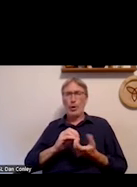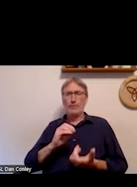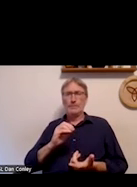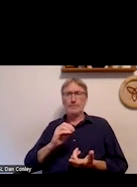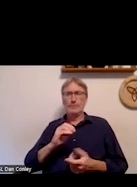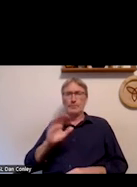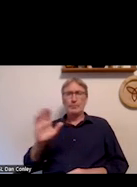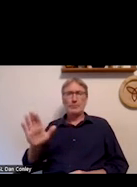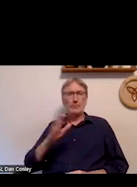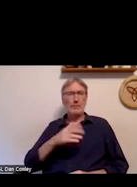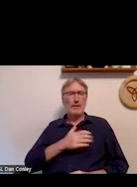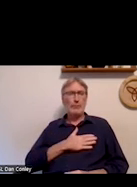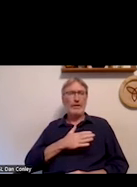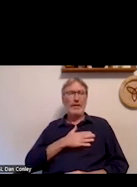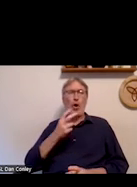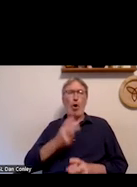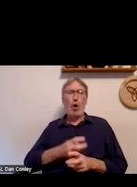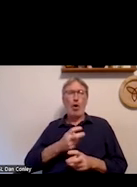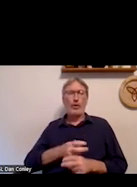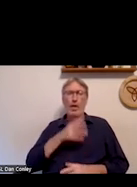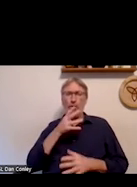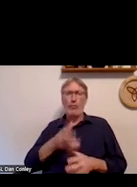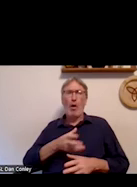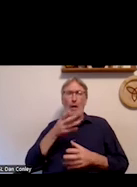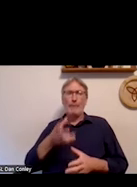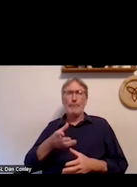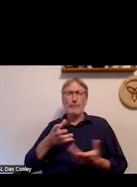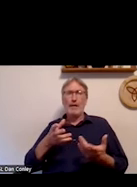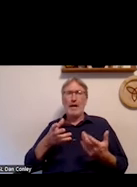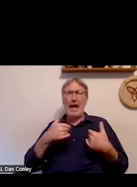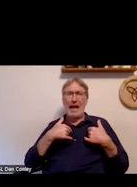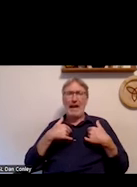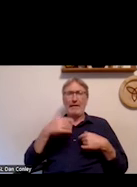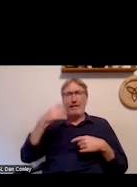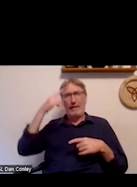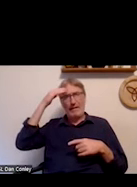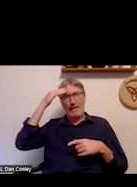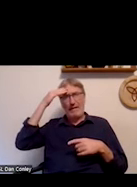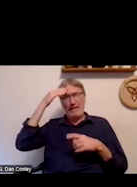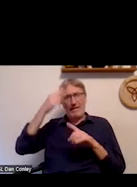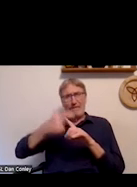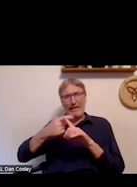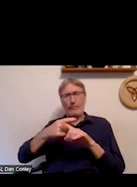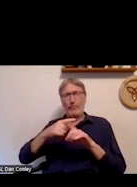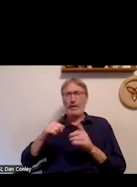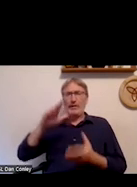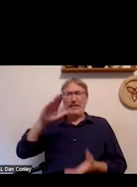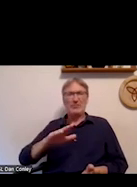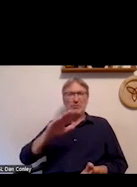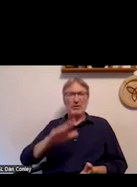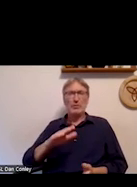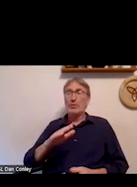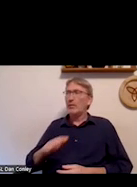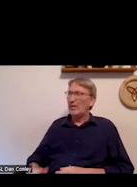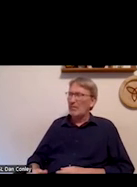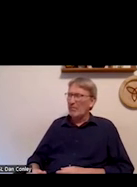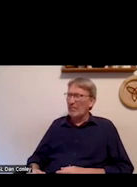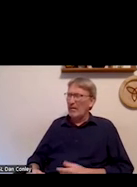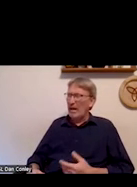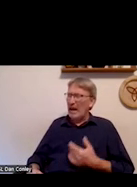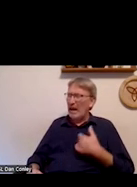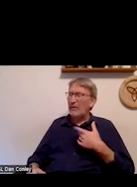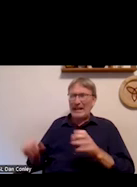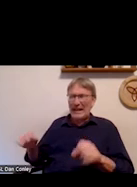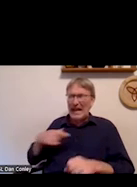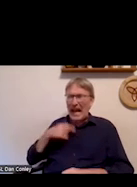His breathing is labored. He's been throwing up. He's had a fever, but we have it down right now. Okay. You said his breathing's having a hard time. I'm going to listen to